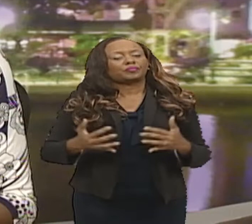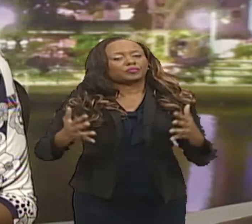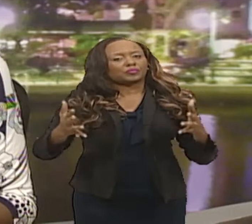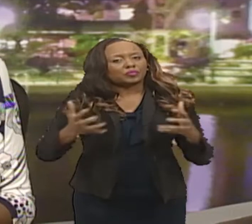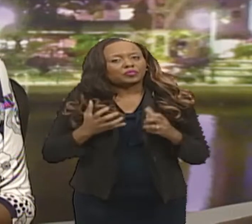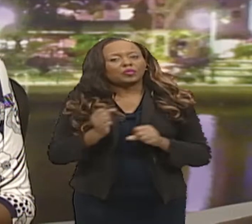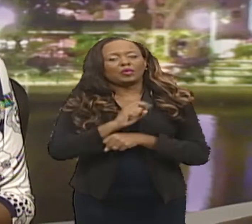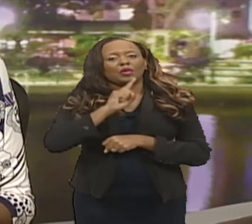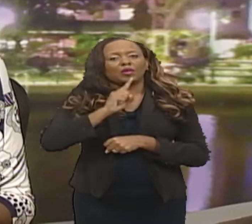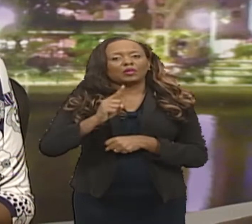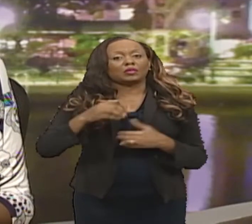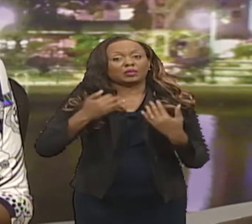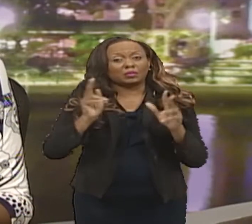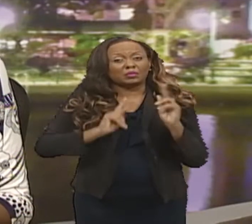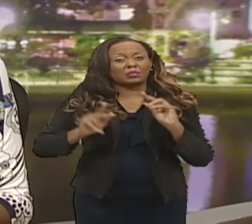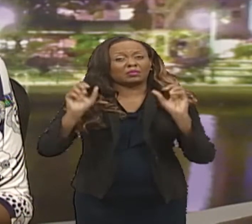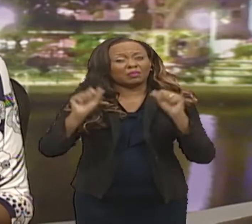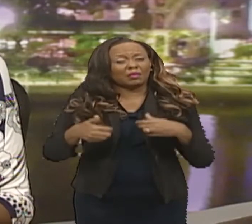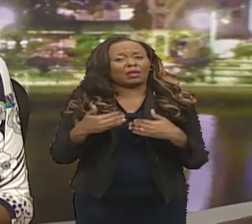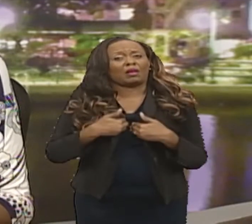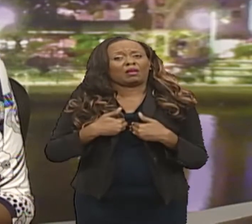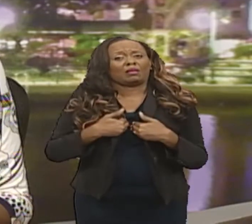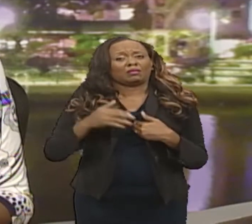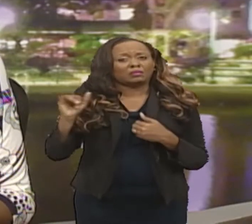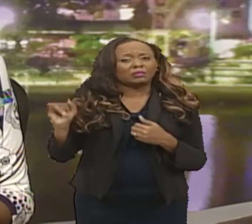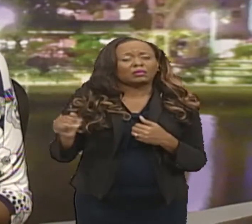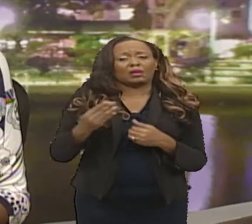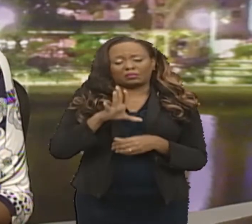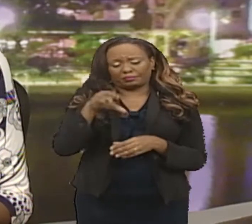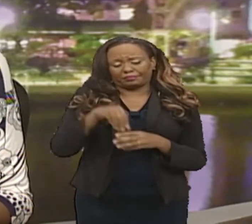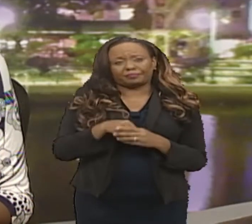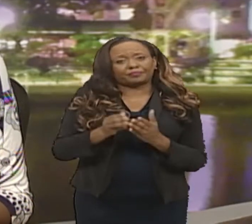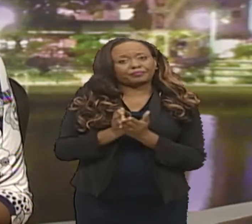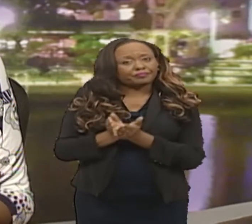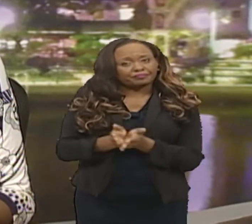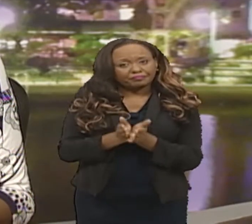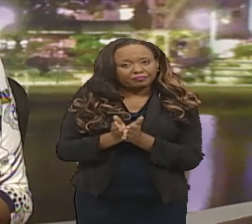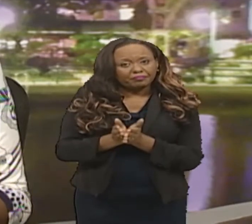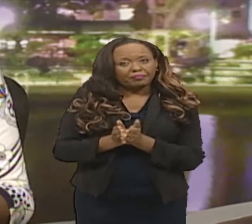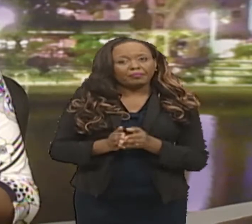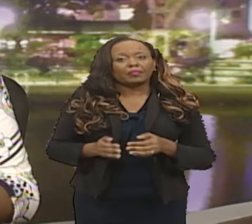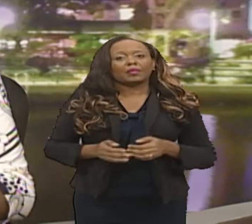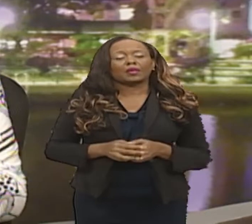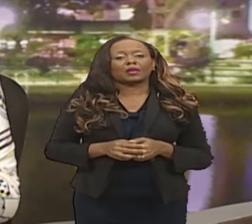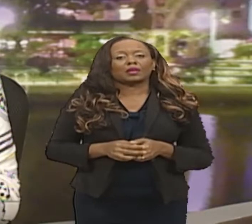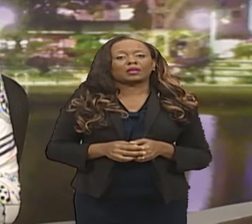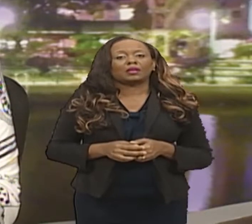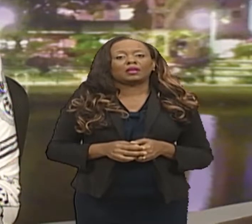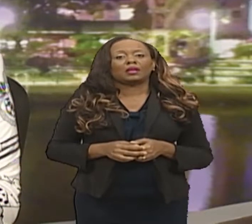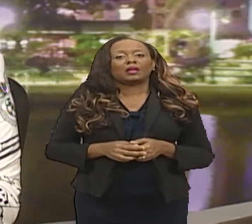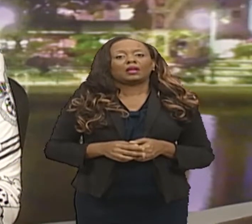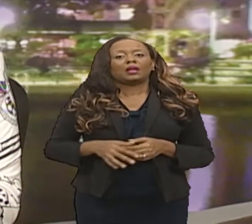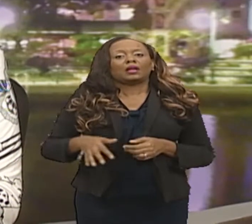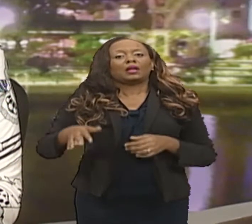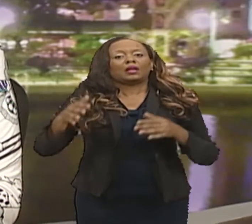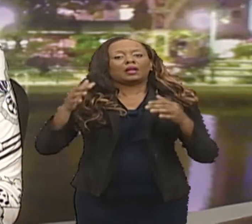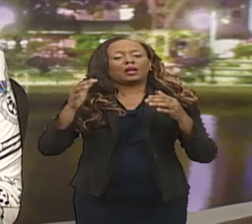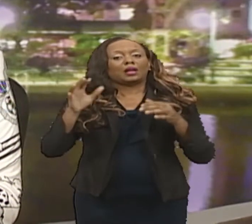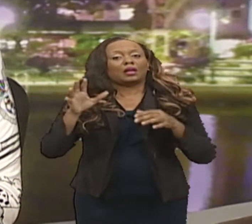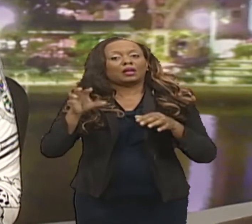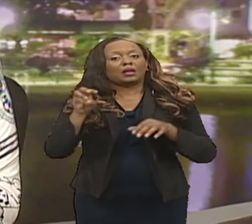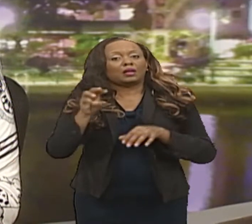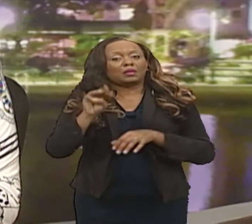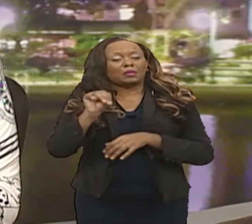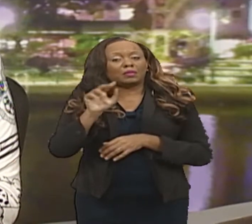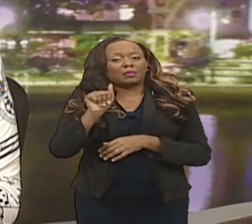young people can secure future jobs in the cruise industry. Delivering a speech on behalf of Tourism Minister Carrie Simmons, Acting